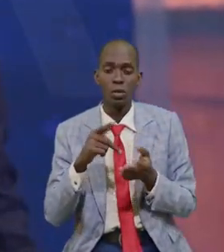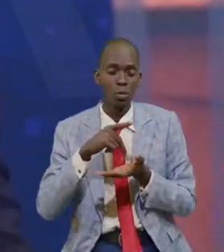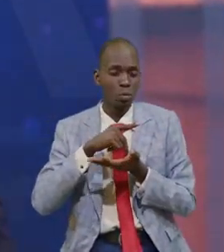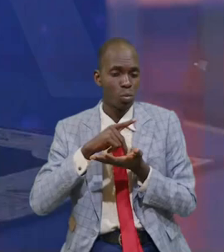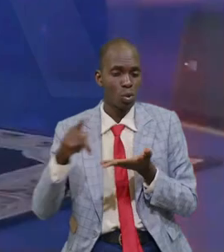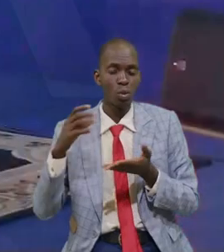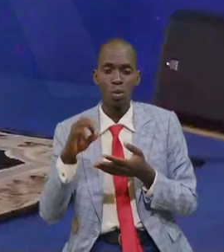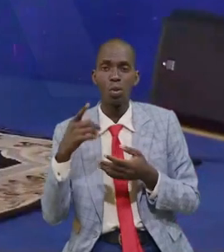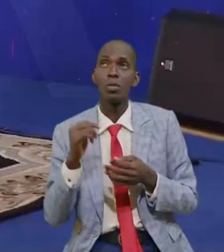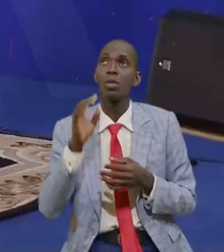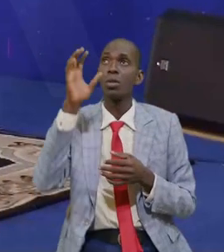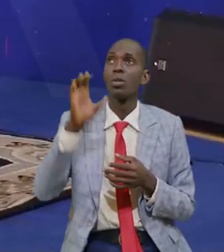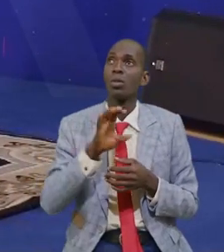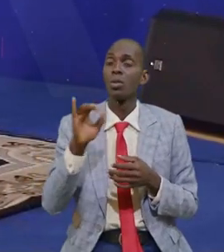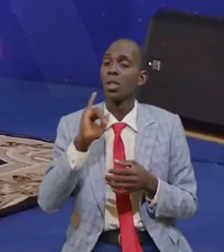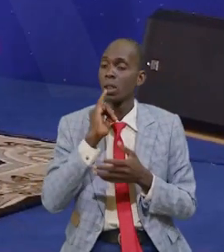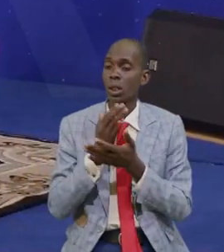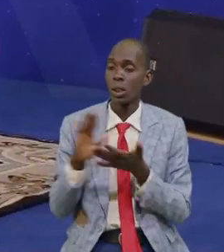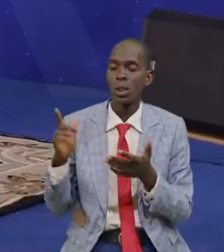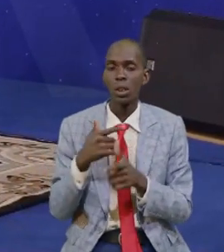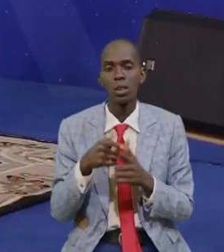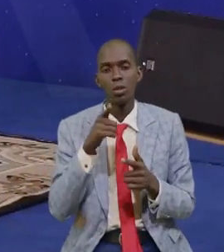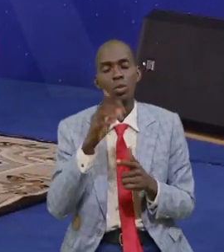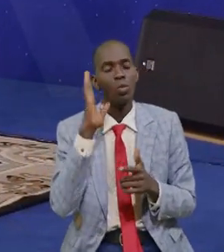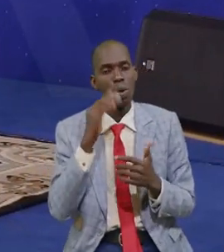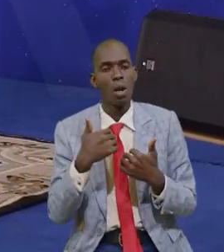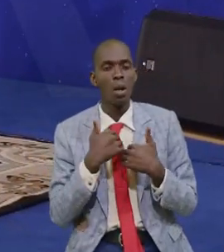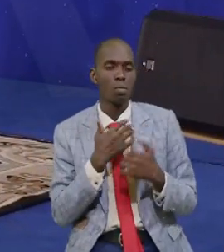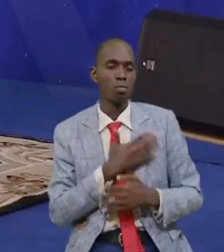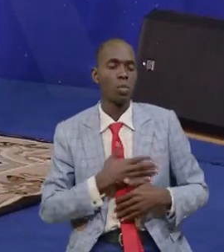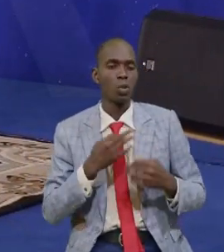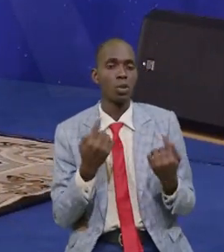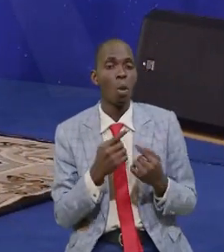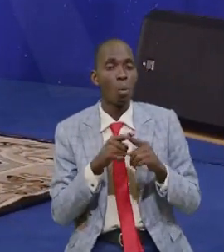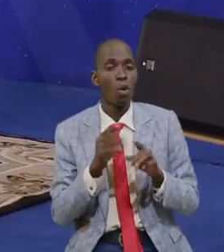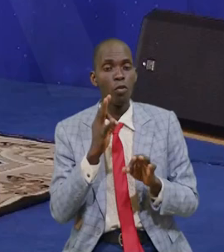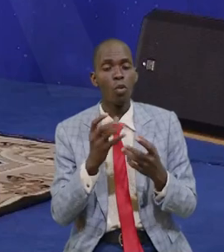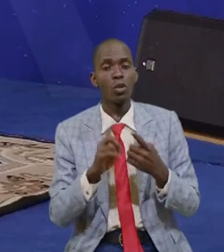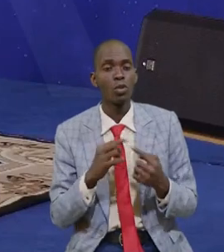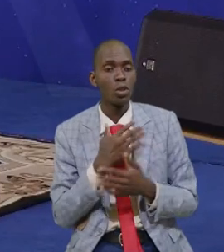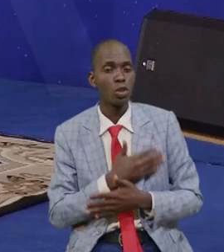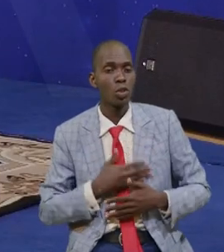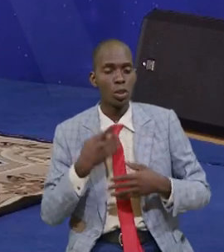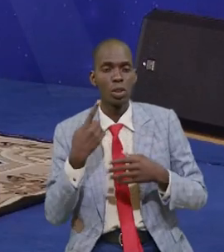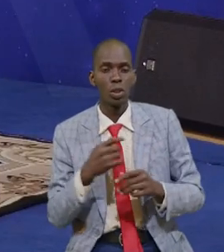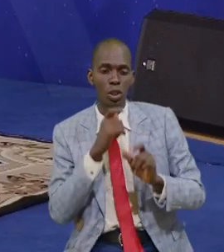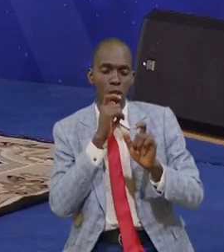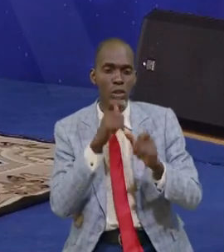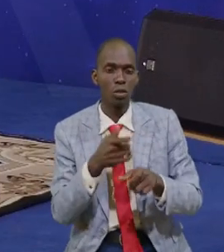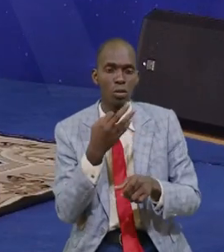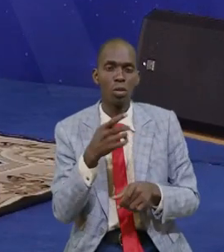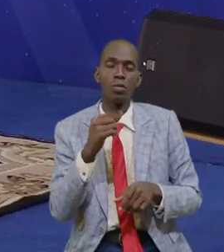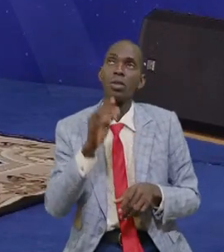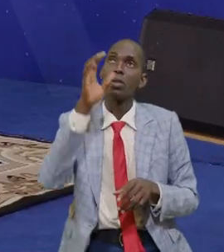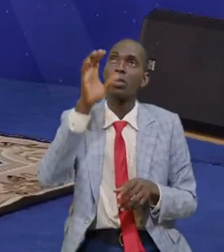you have your pleasures of sin. But if you're going to enjoy the provision of the cross and the